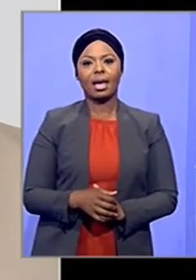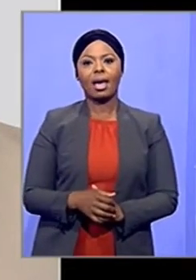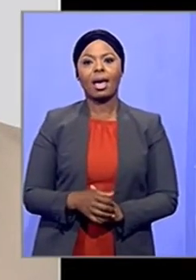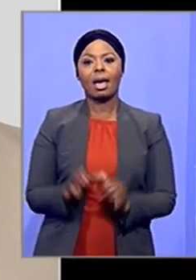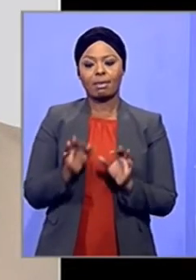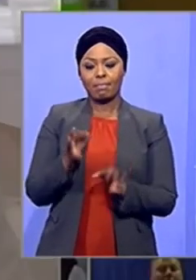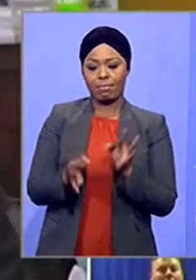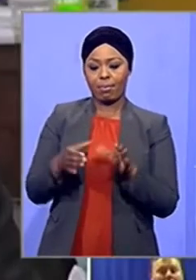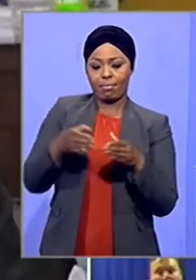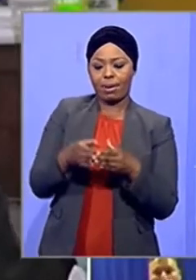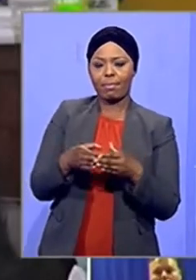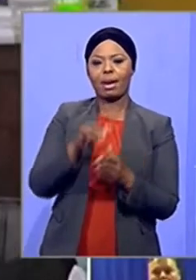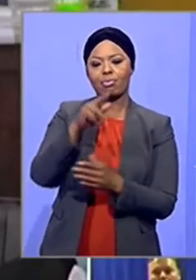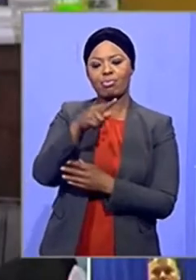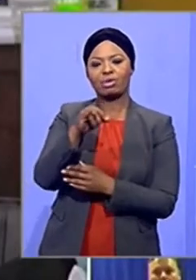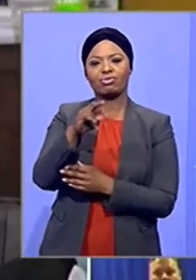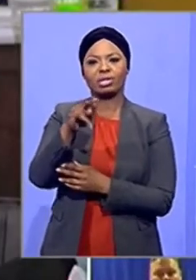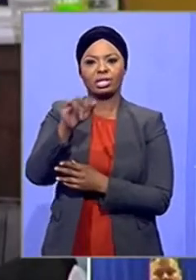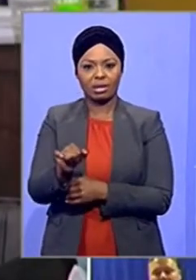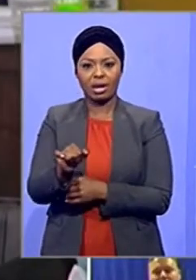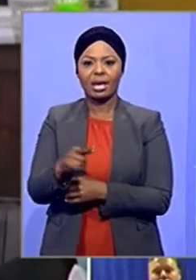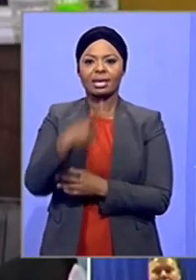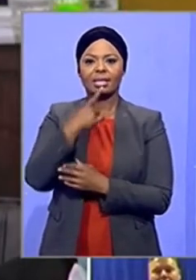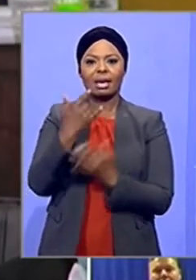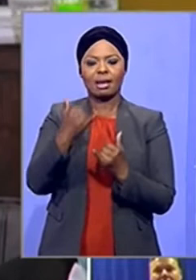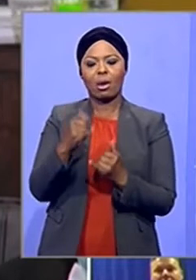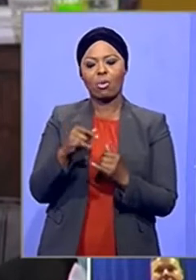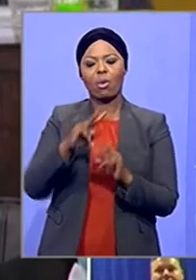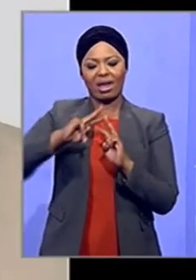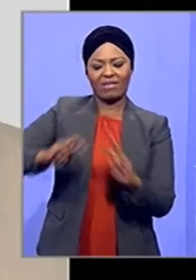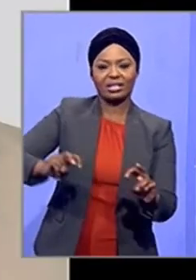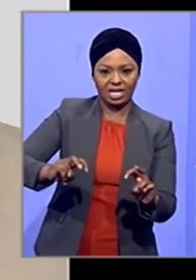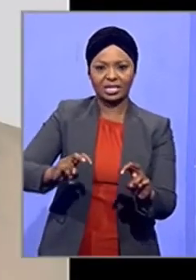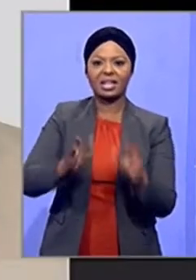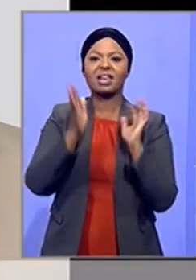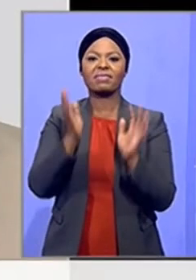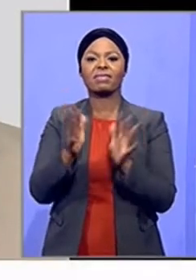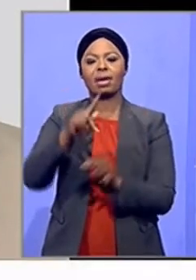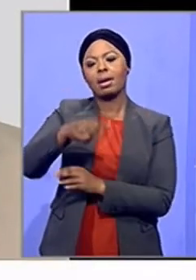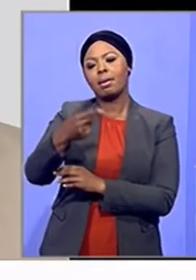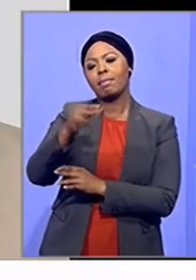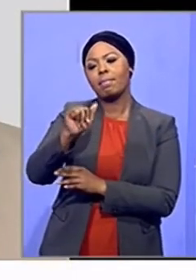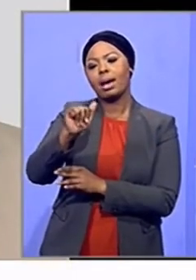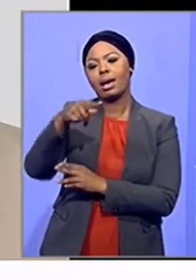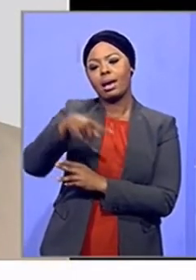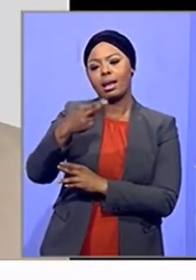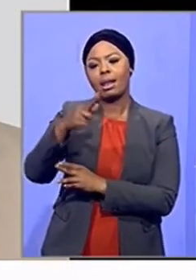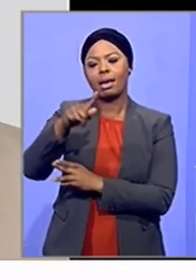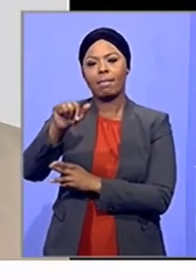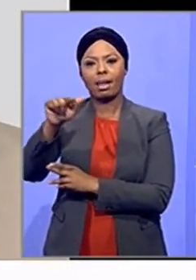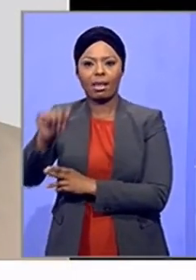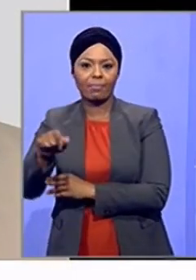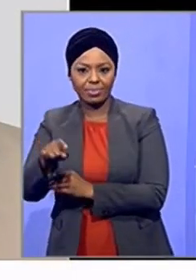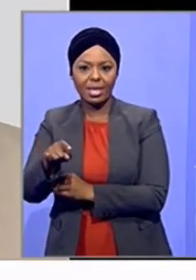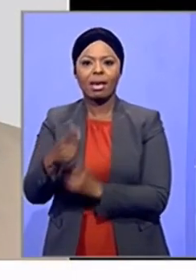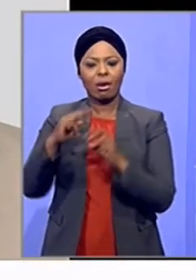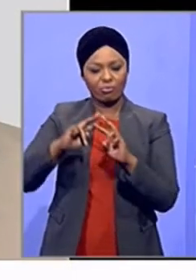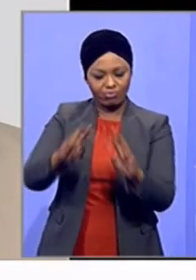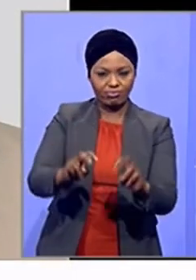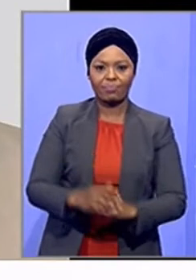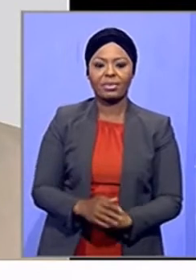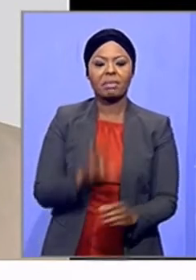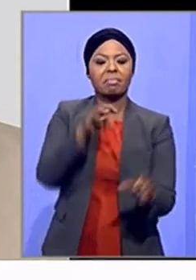re dipatlisiso tse di ka gatlhatlharuane ya Phala Phala di setse di simolotse. Our decision not to participate in a gang of parties